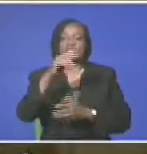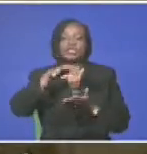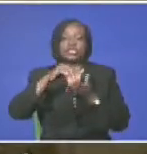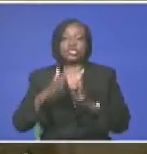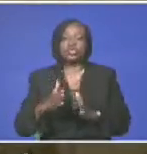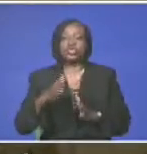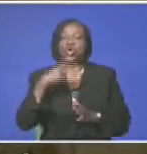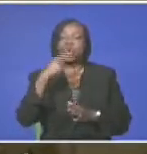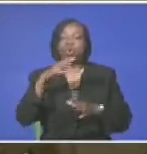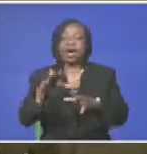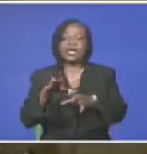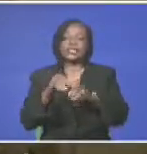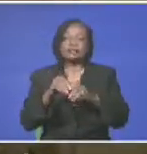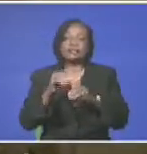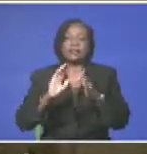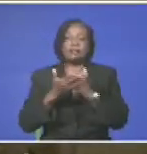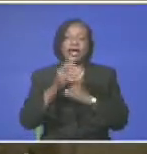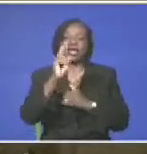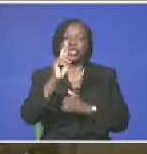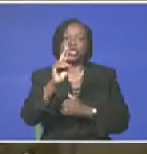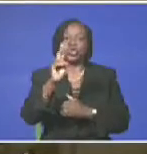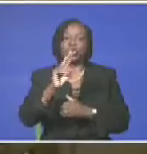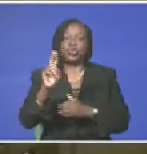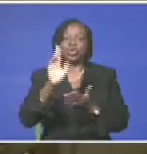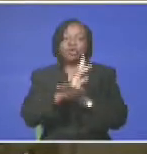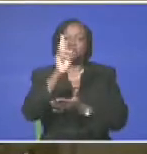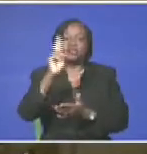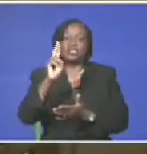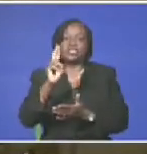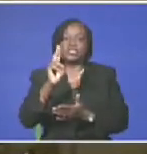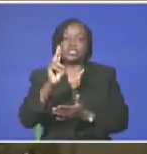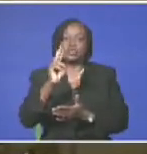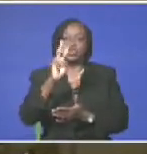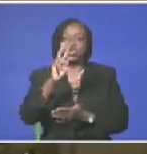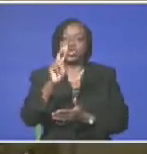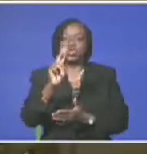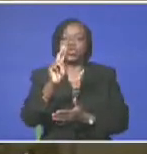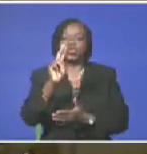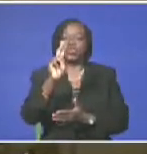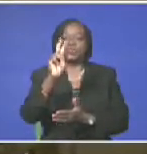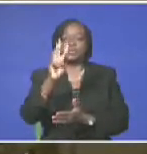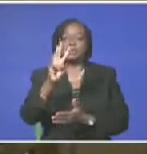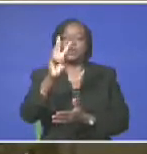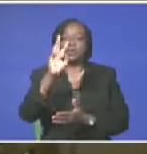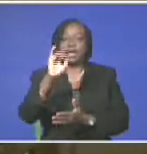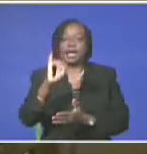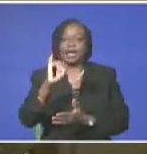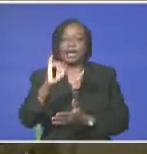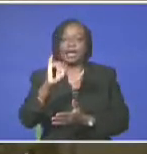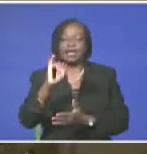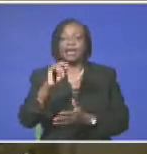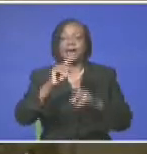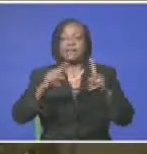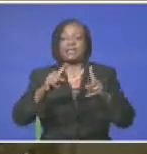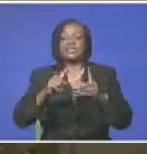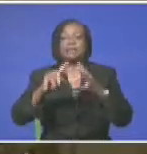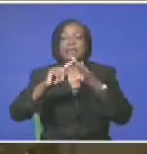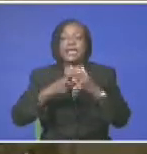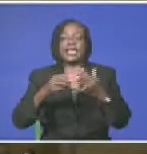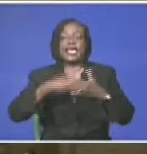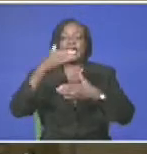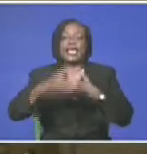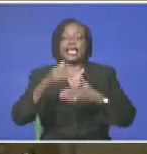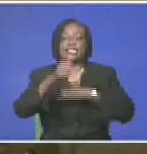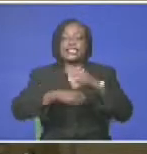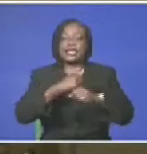UE, and have entered into a medical program. The news is this: beginning next year, we can only